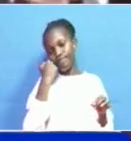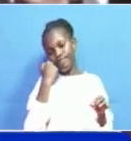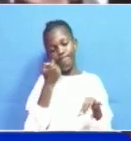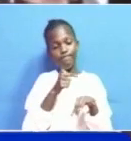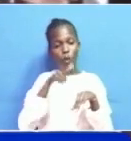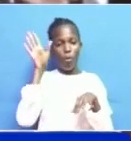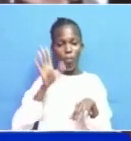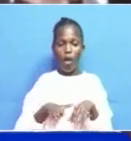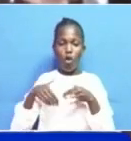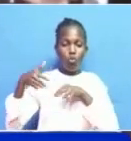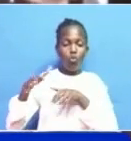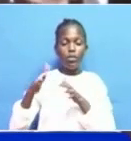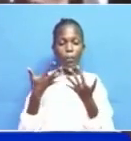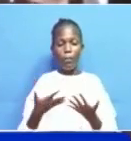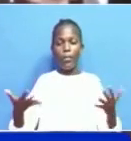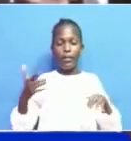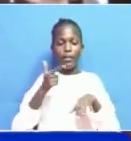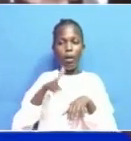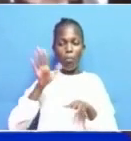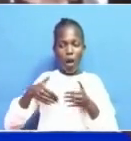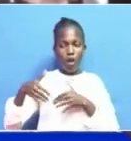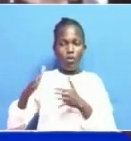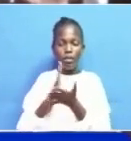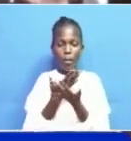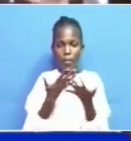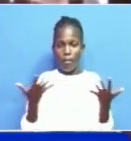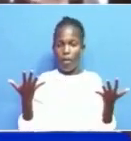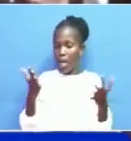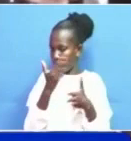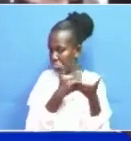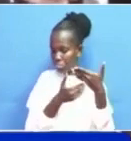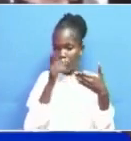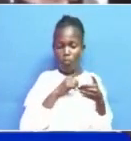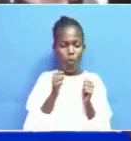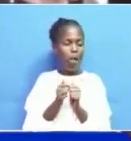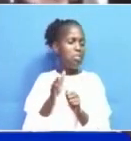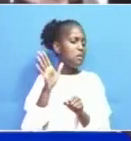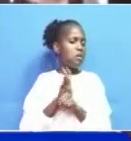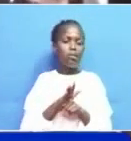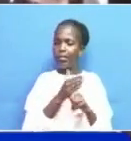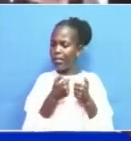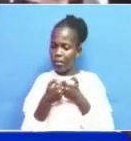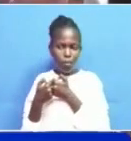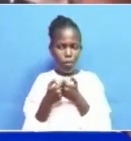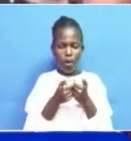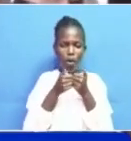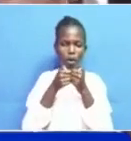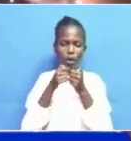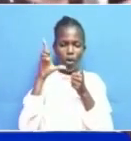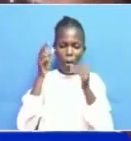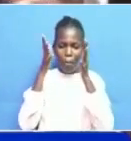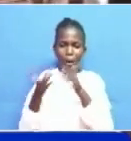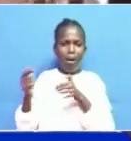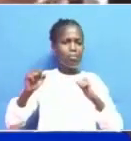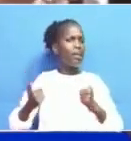woman loses a property, when a woman loses something he has constructed with a lot of struggle and nobody comes to secure, nobody